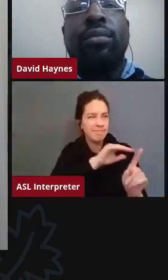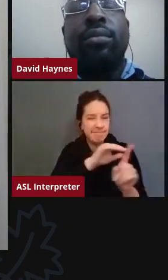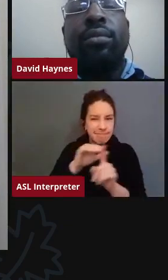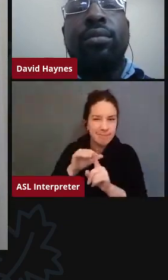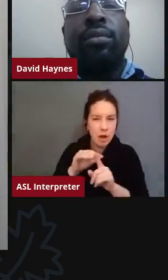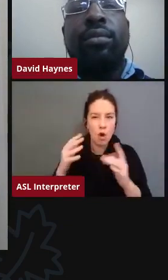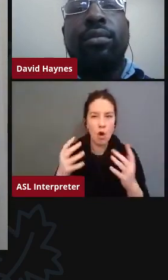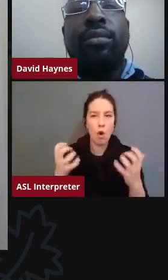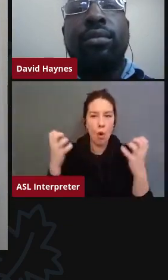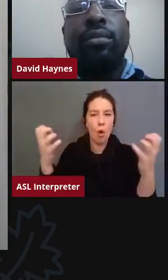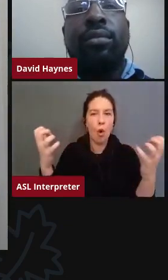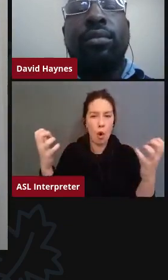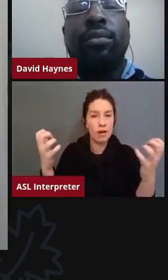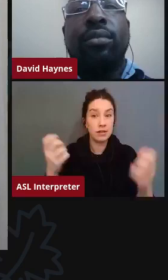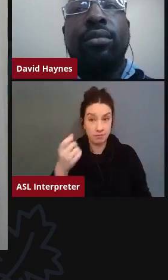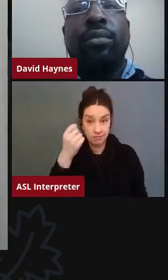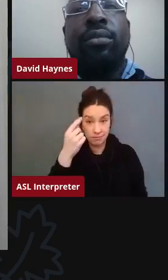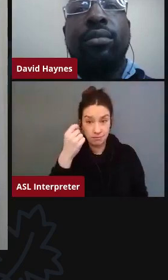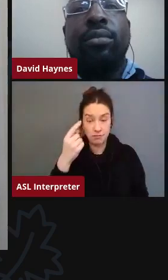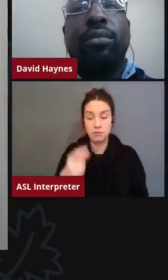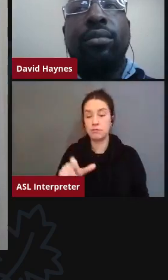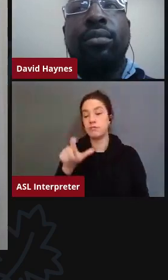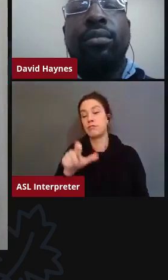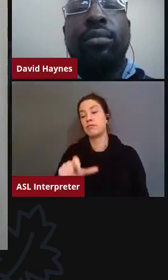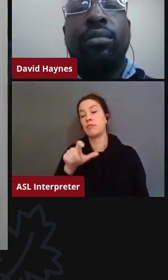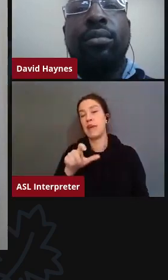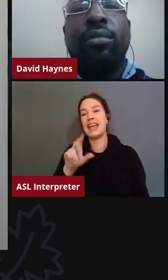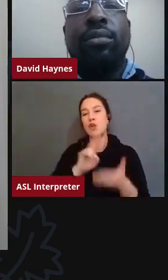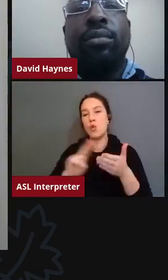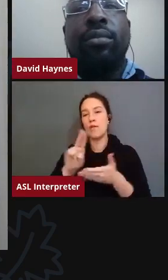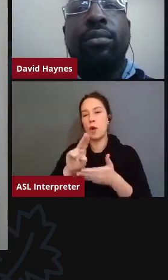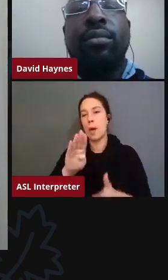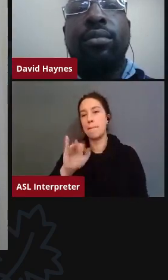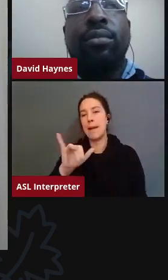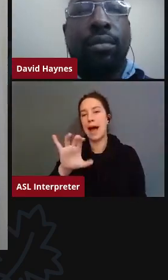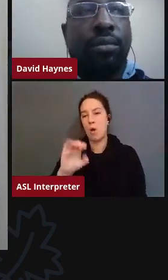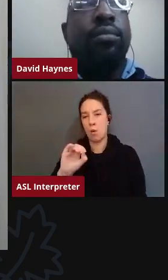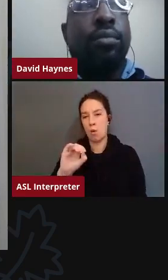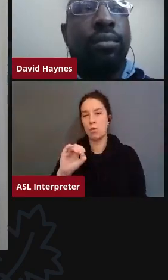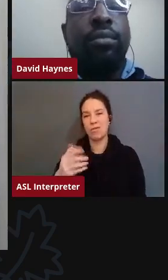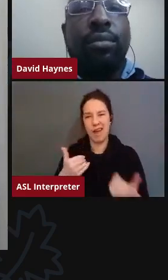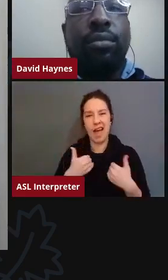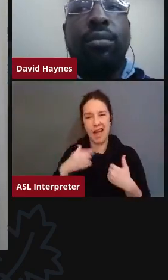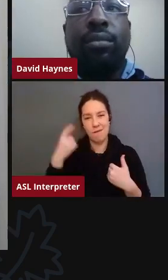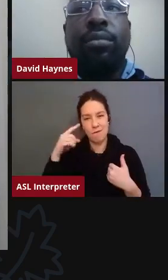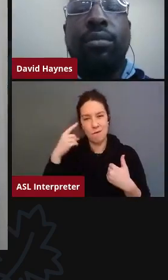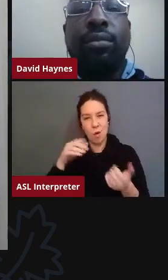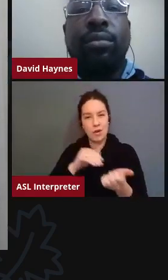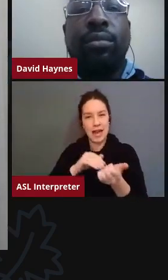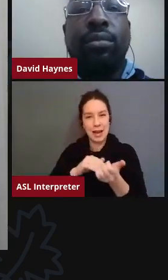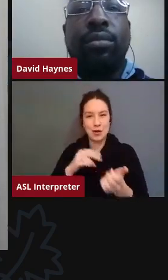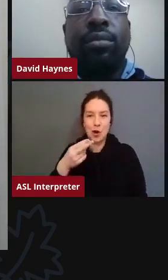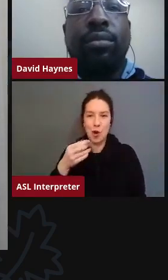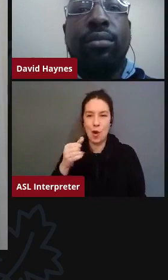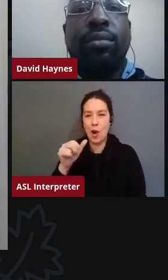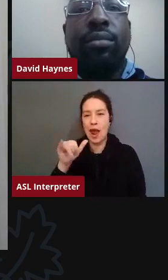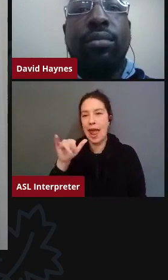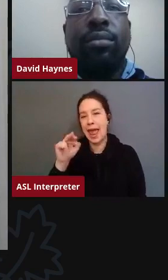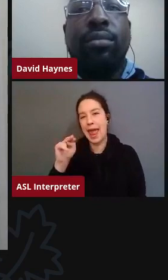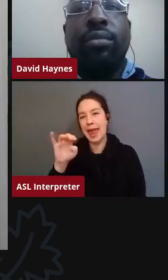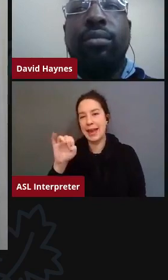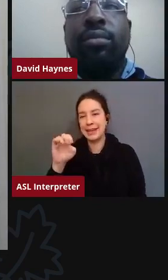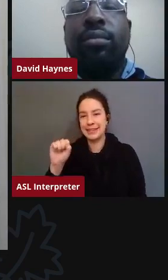can always click on the university biography to learn more about Dr. Haynes, or David, as I would be calling